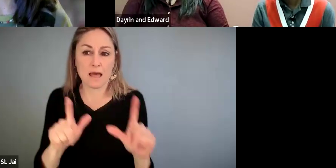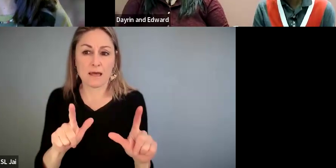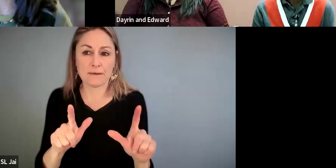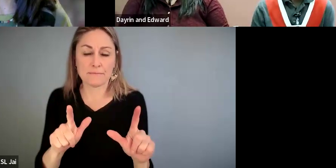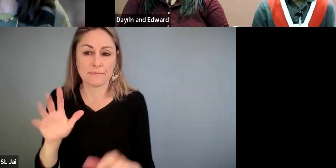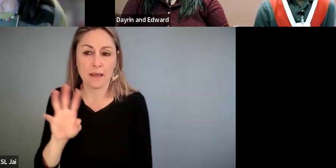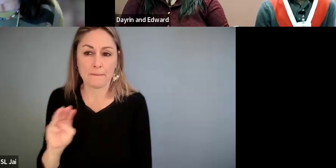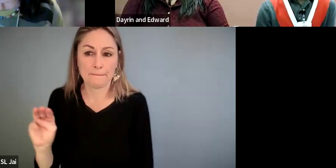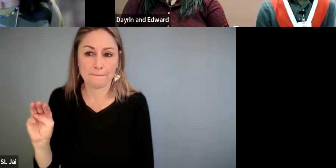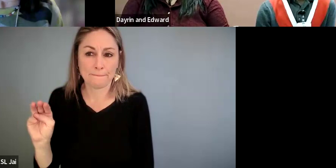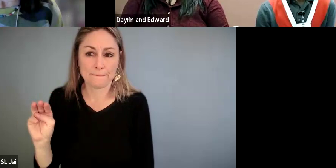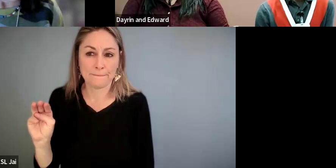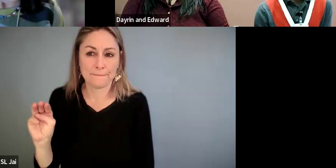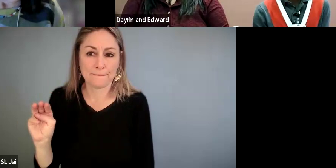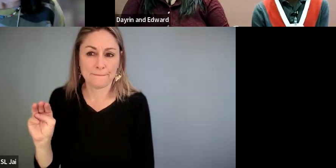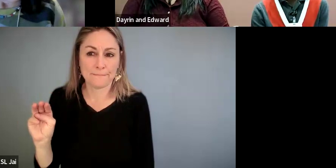um